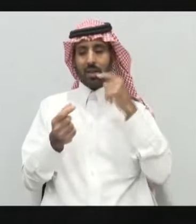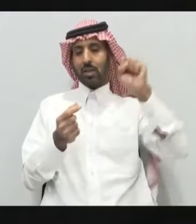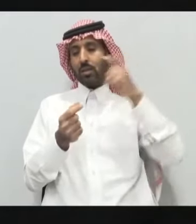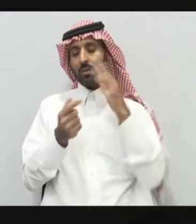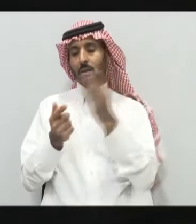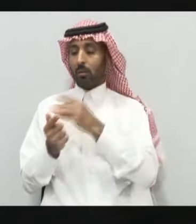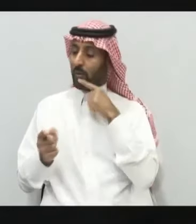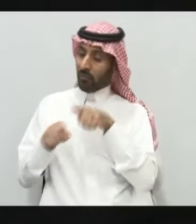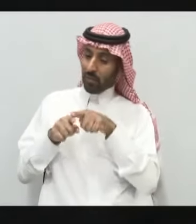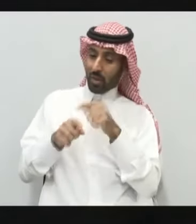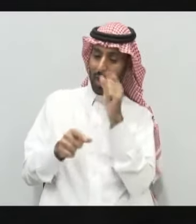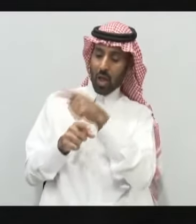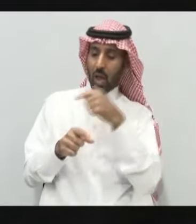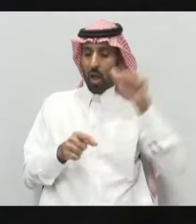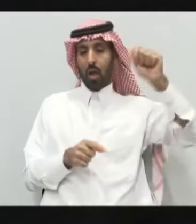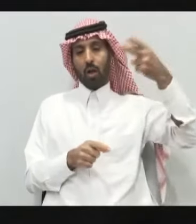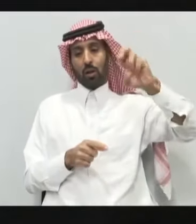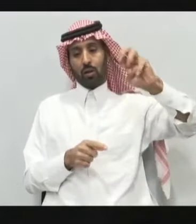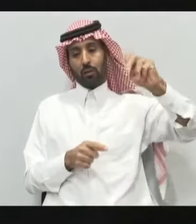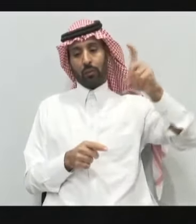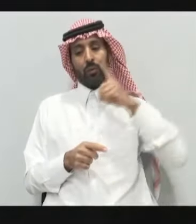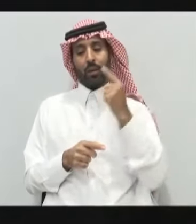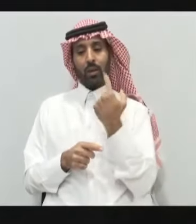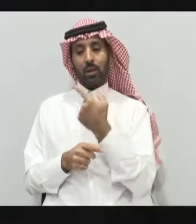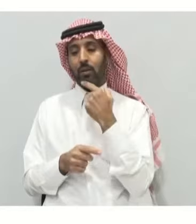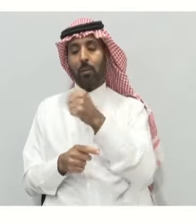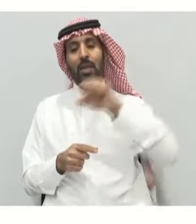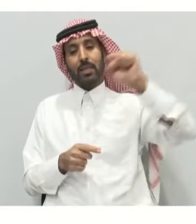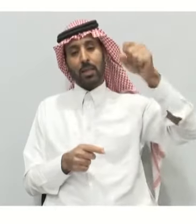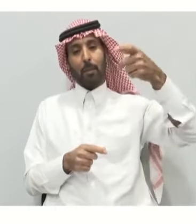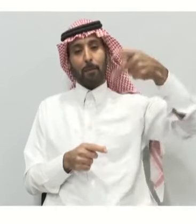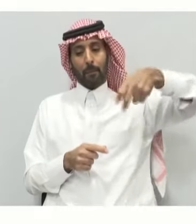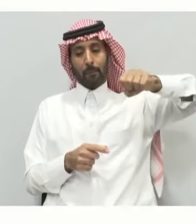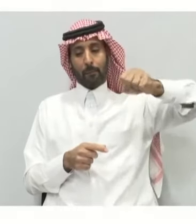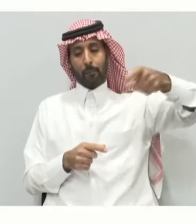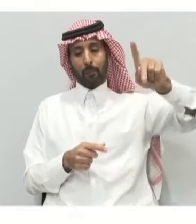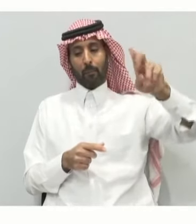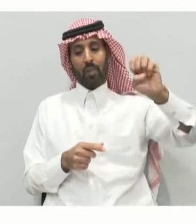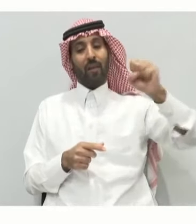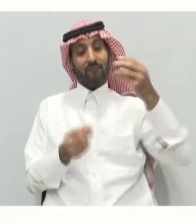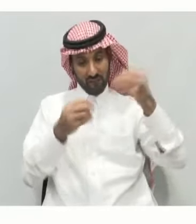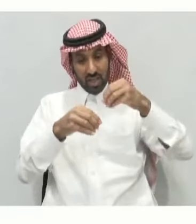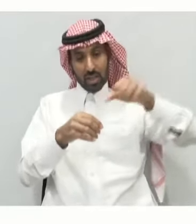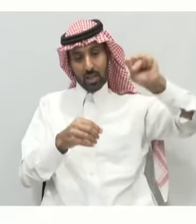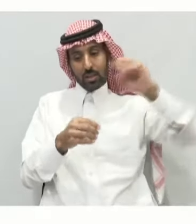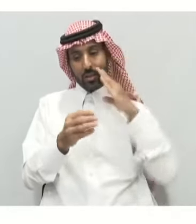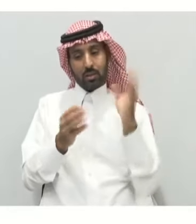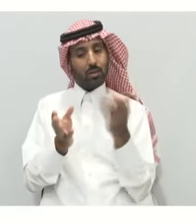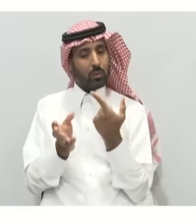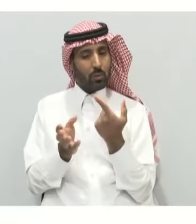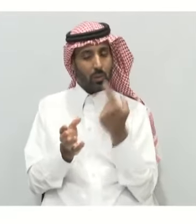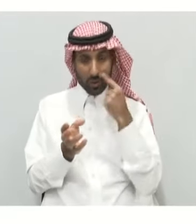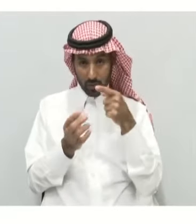friend Ahmed, I said, Ahmed speaks. So what changes between those two verbs, speak and